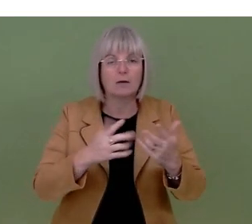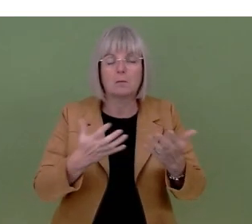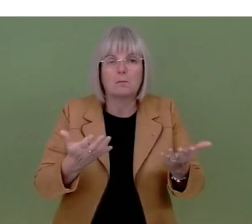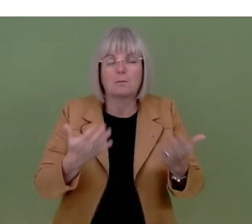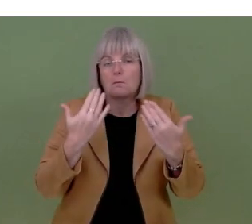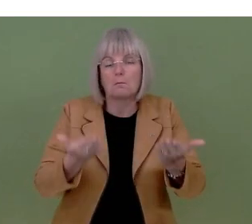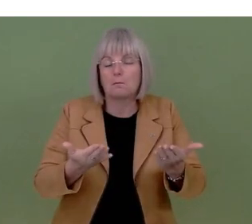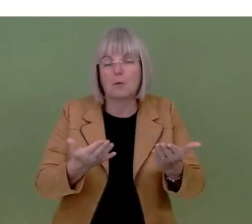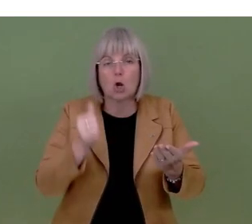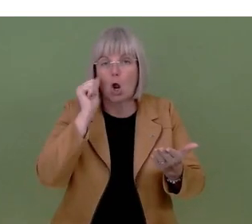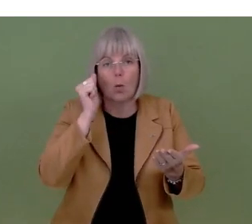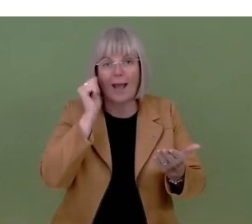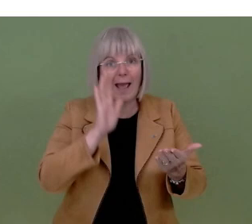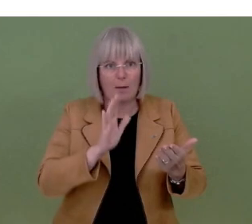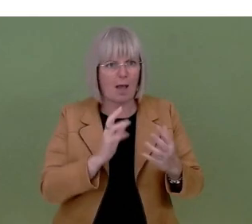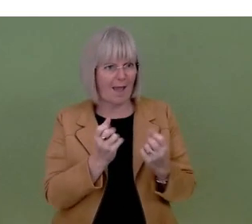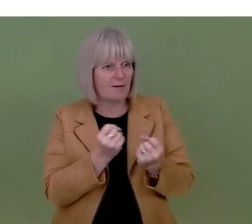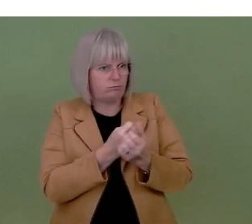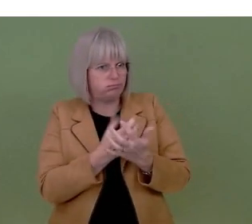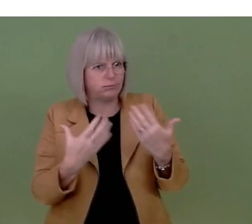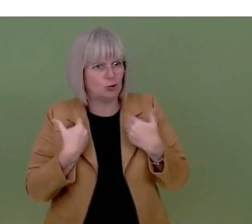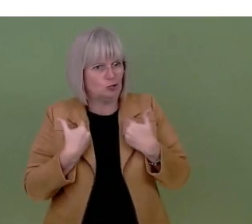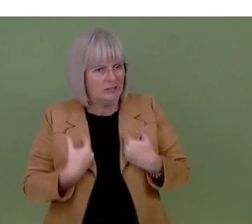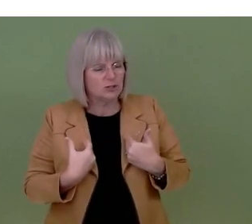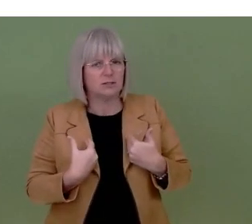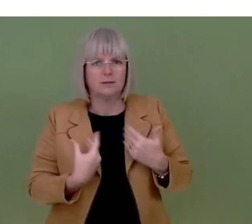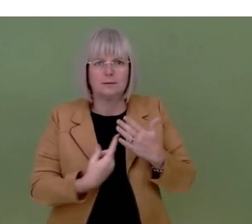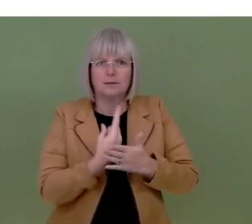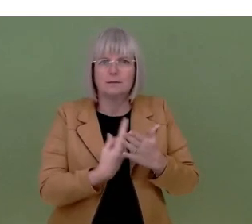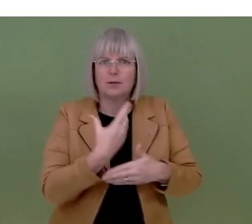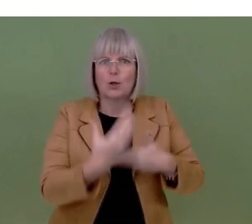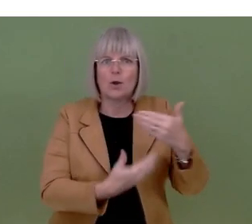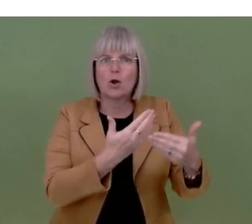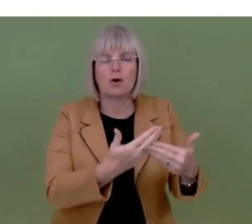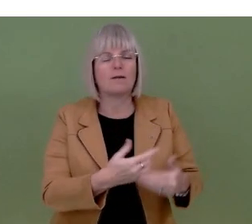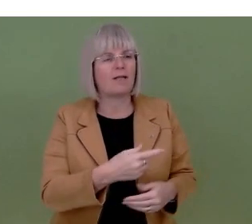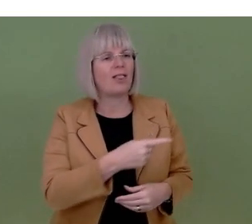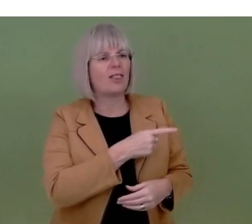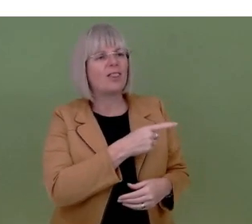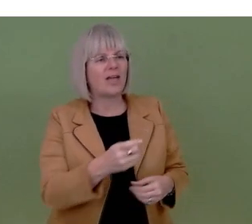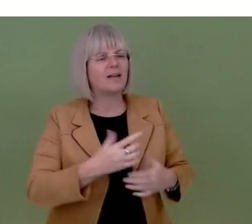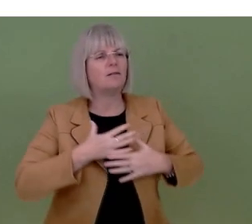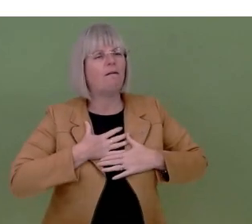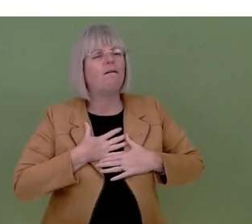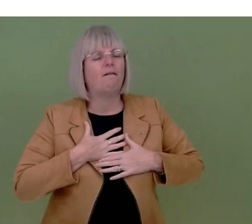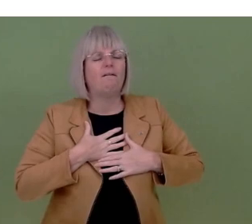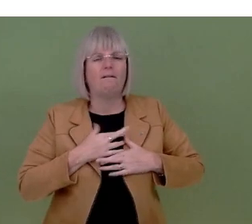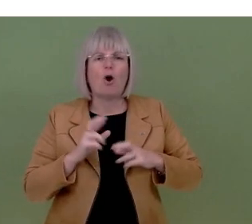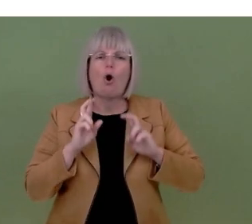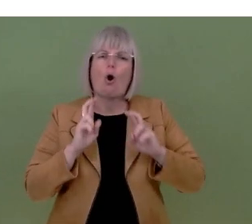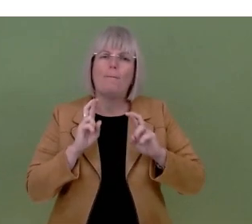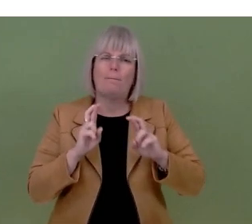this journey to make all healthcare psychological has given me a real sense of hope for the future,